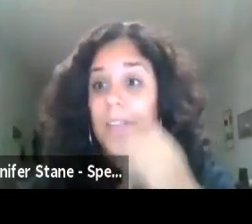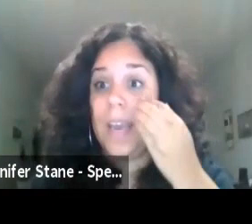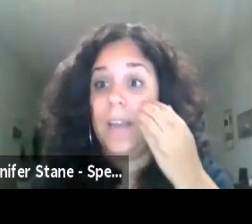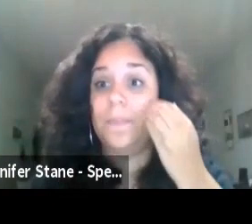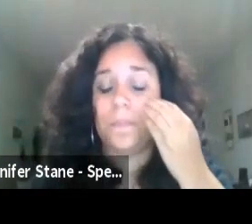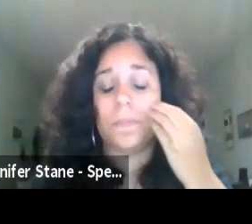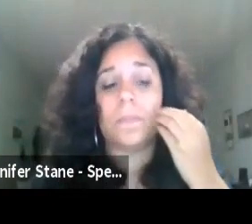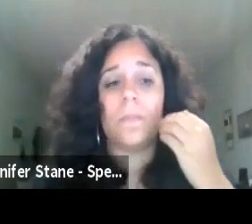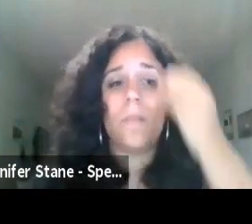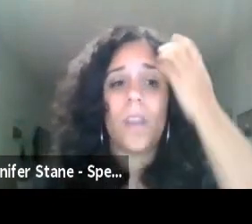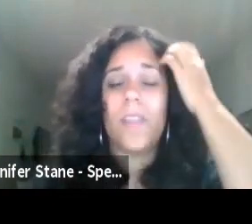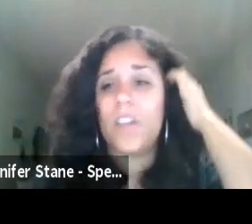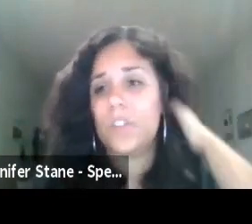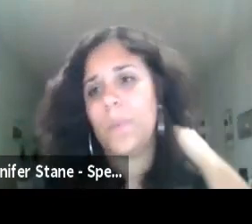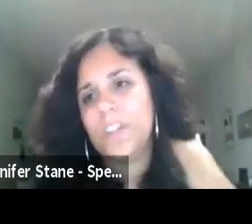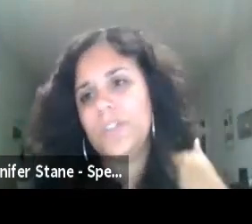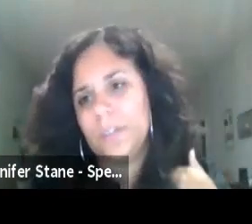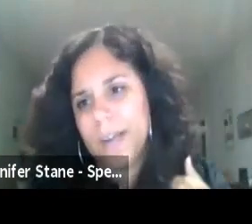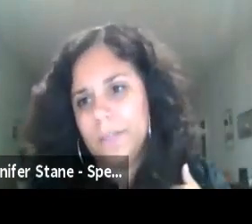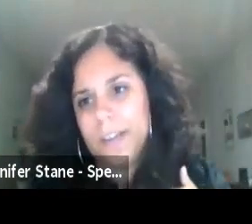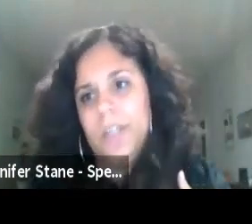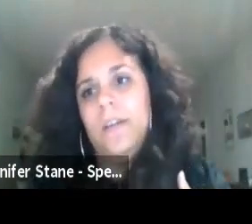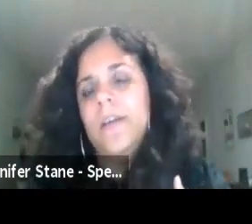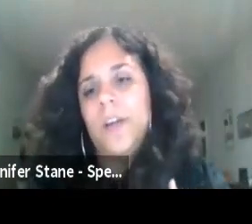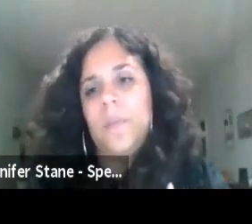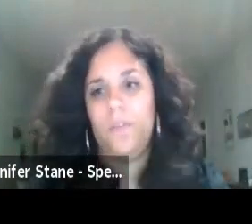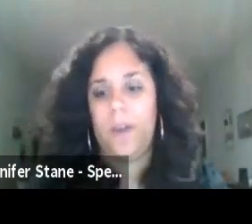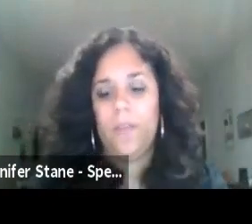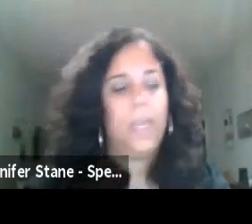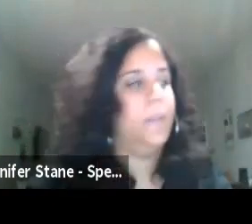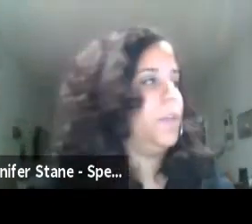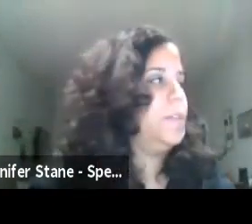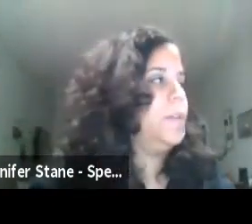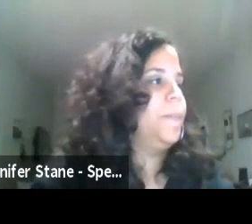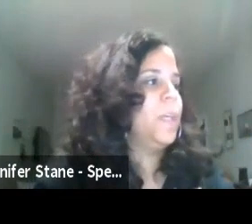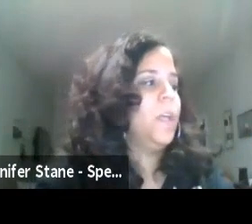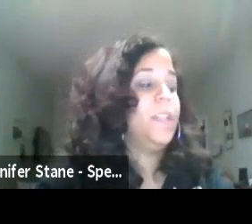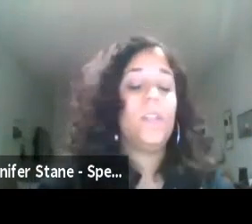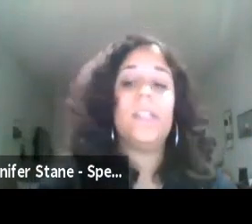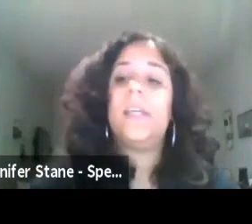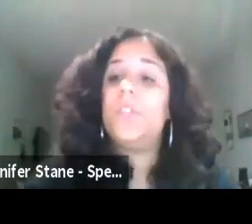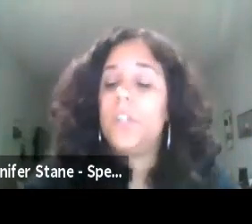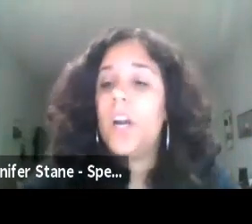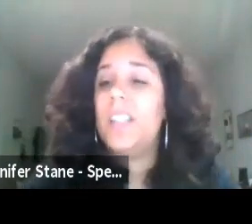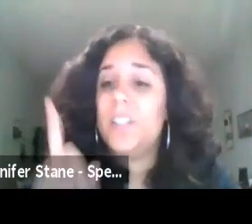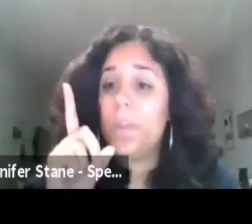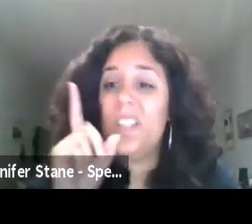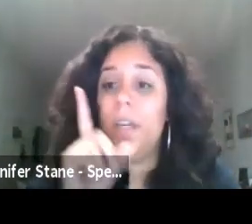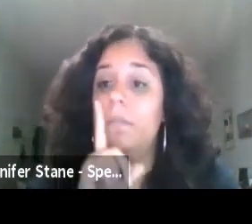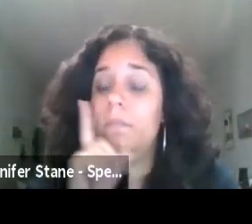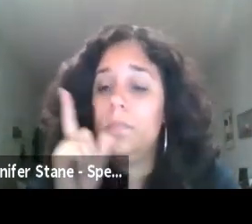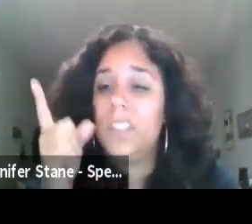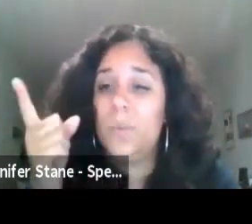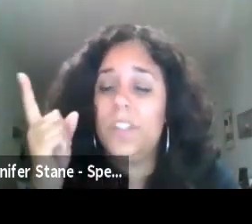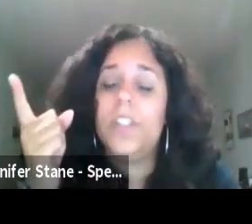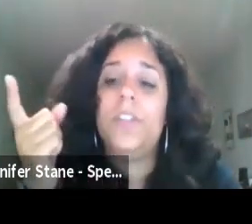about doing that? And they can usually point you in the right direction for helping you find those answers. The dental exam should occur at least once a